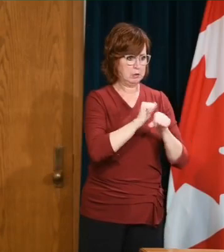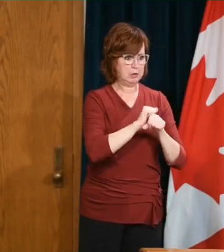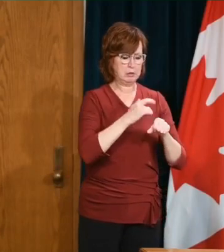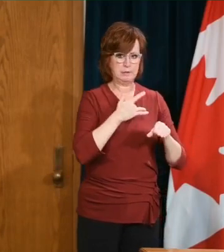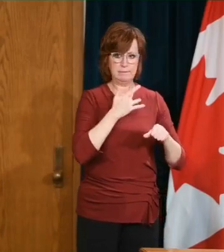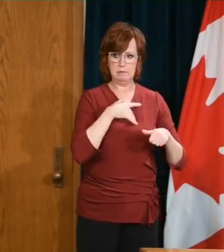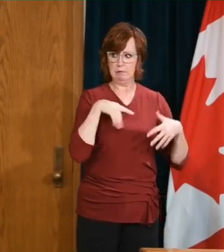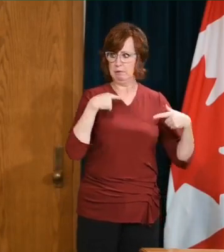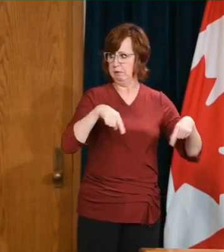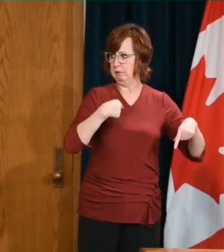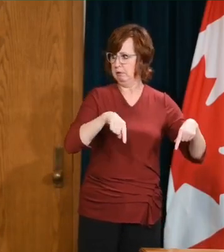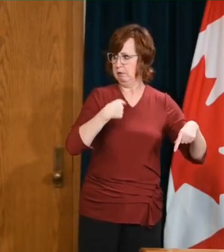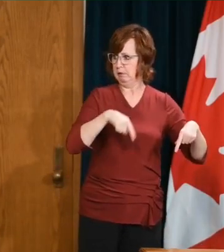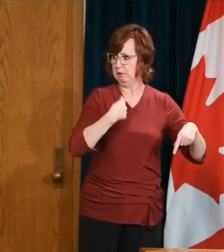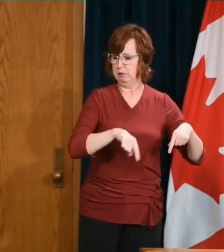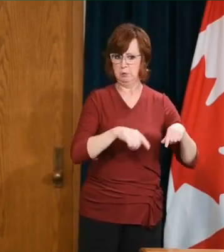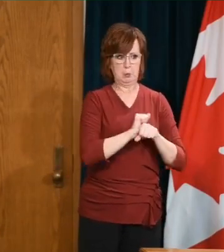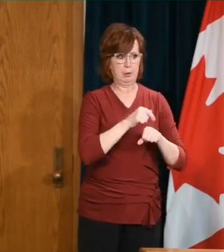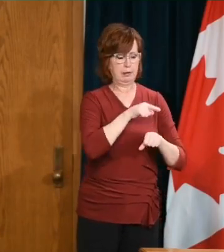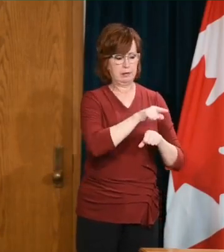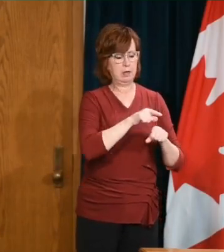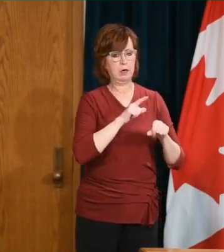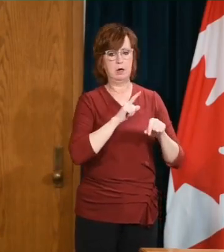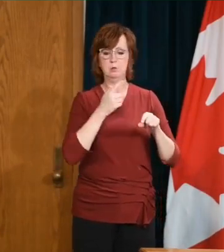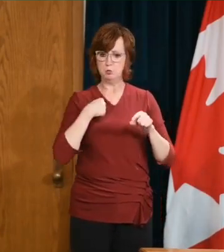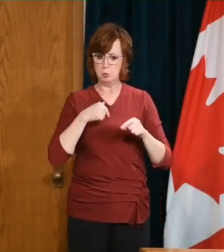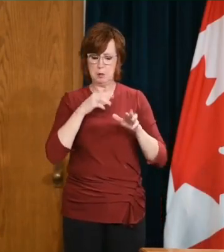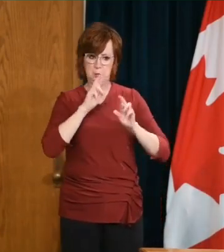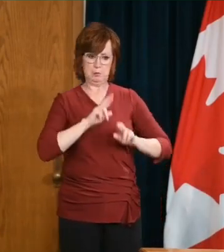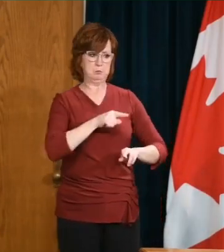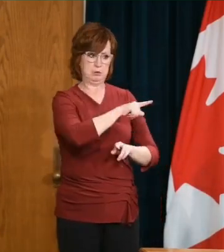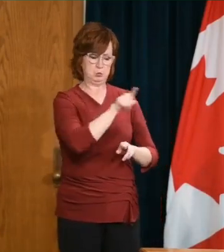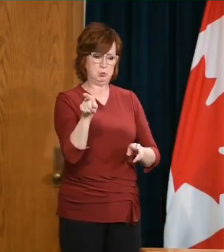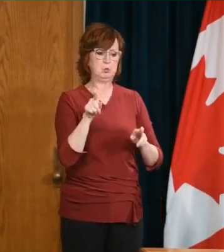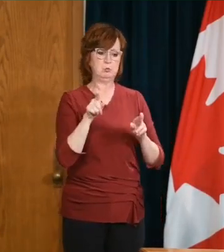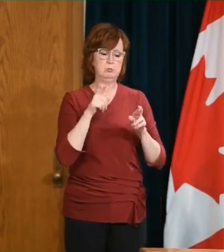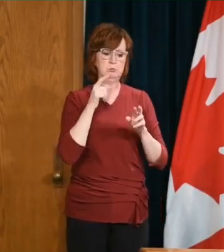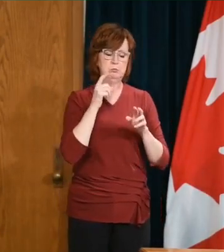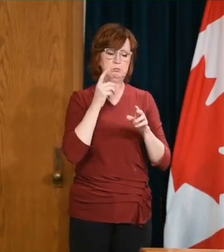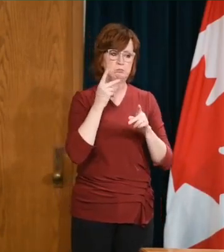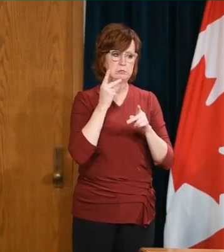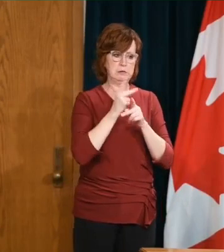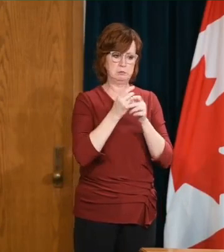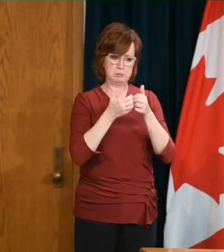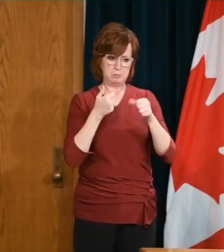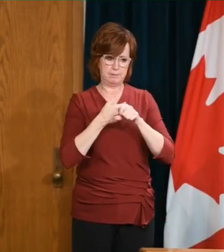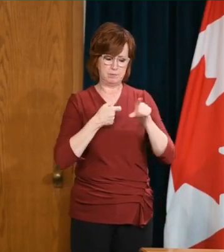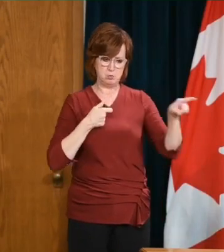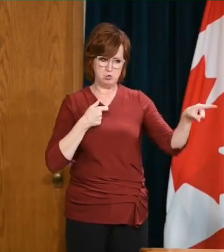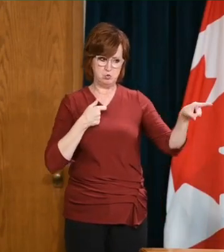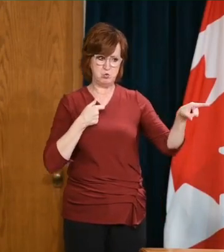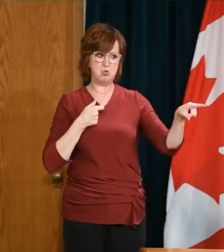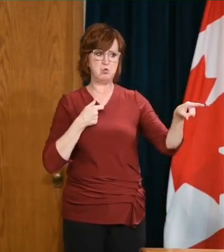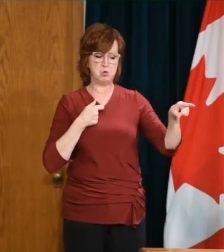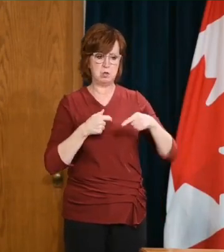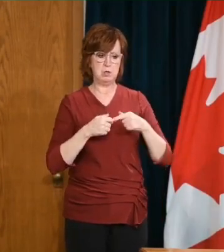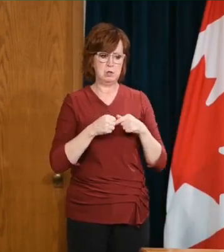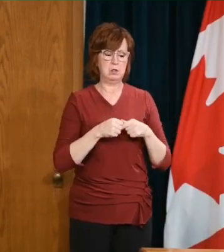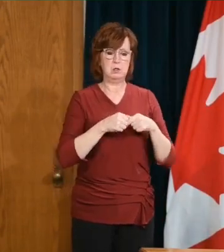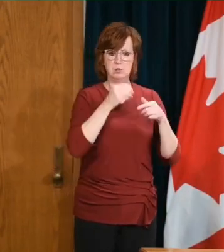also to prevent transmission in those settings. And there was a question yesterday about a grocery store, so this is in the context of that as